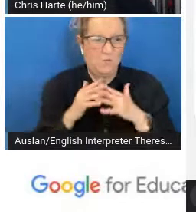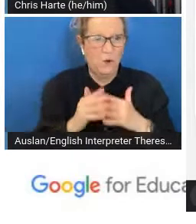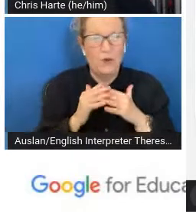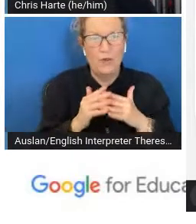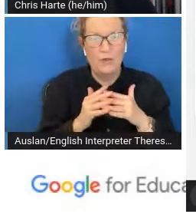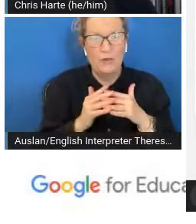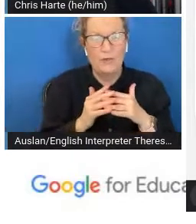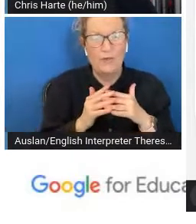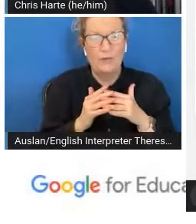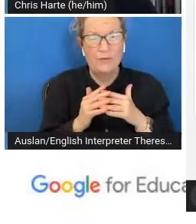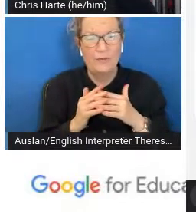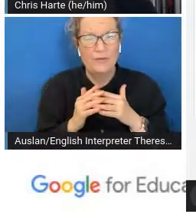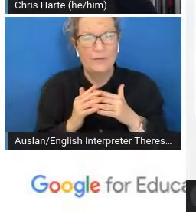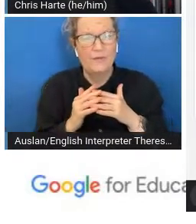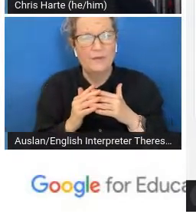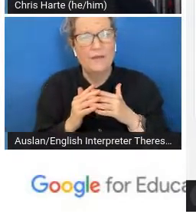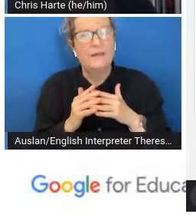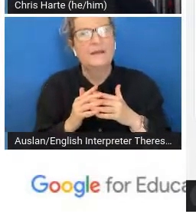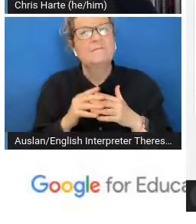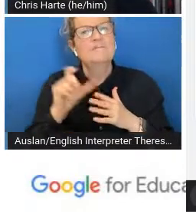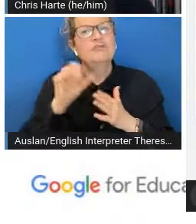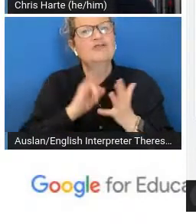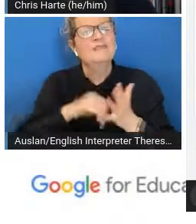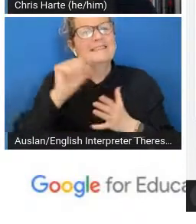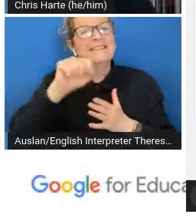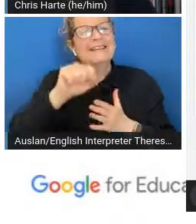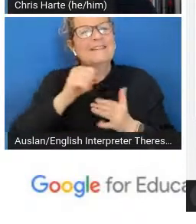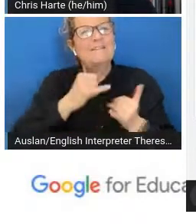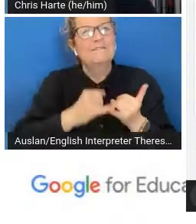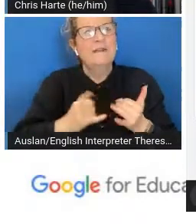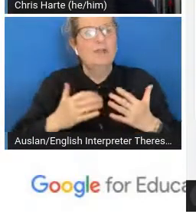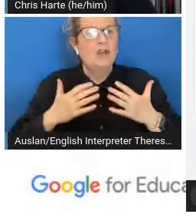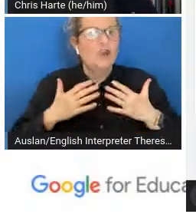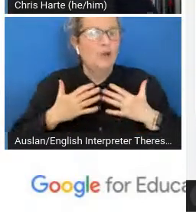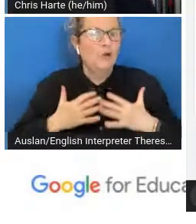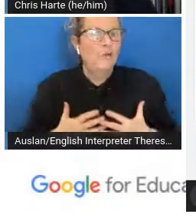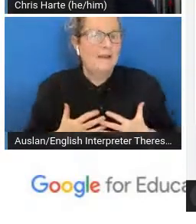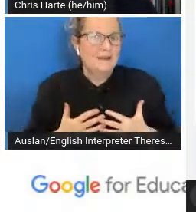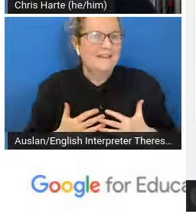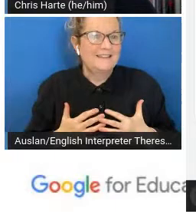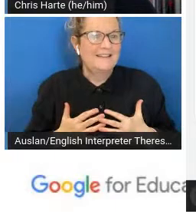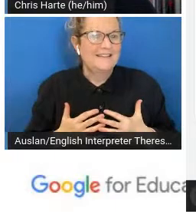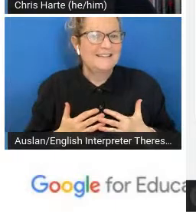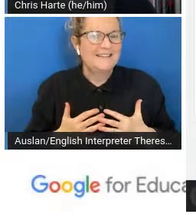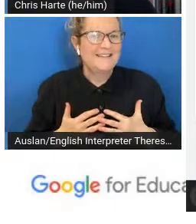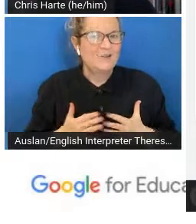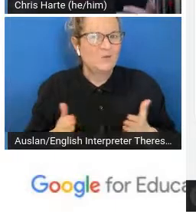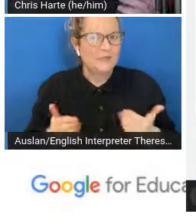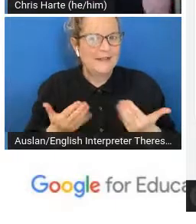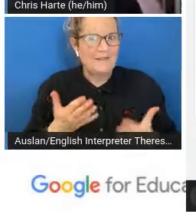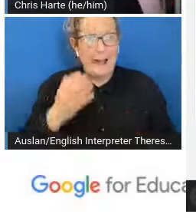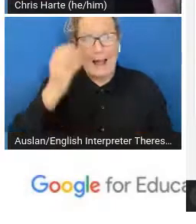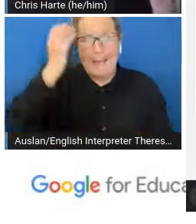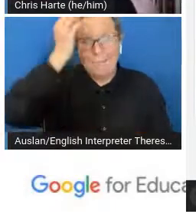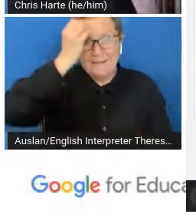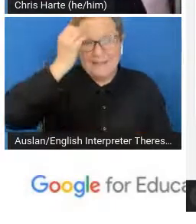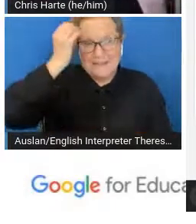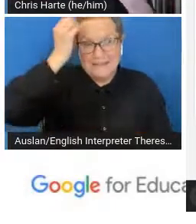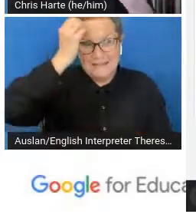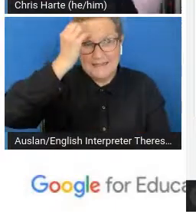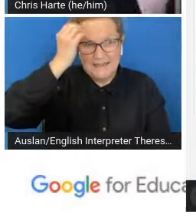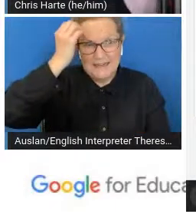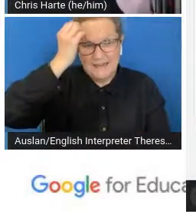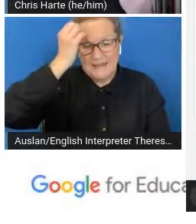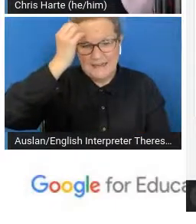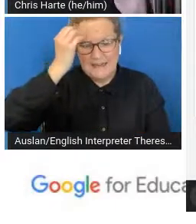And again, it's very human to give opinion. And sometimes we need just to